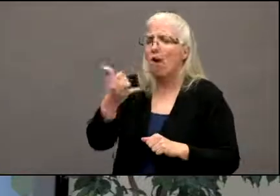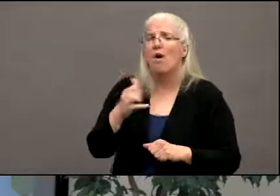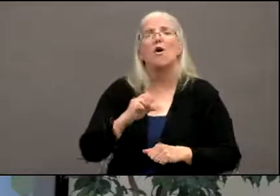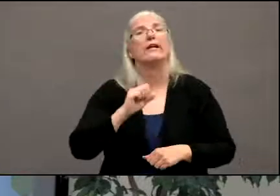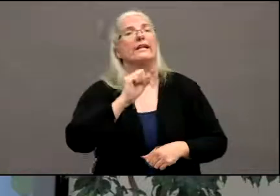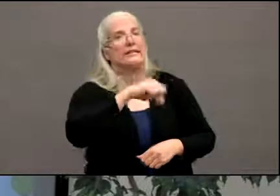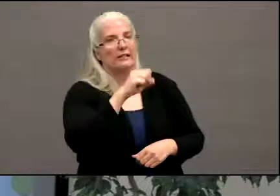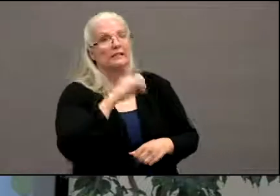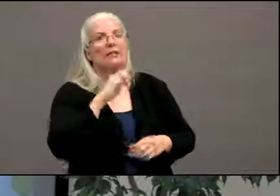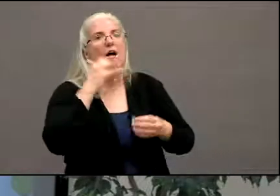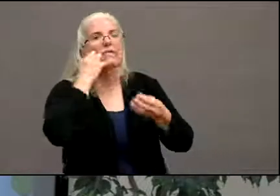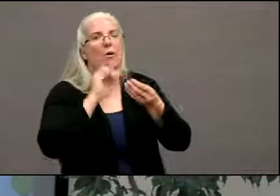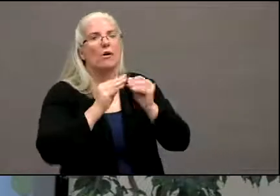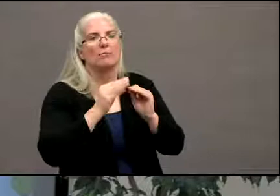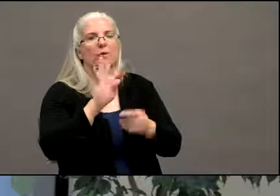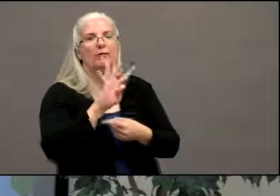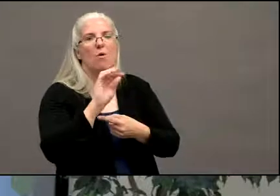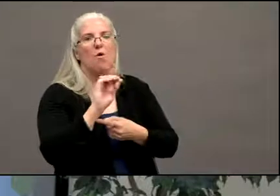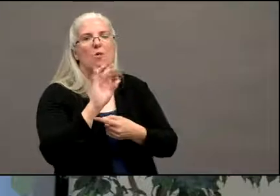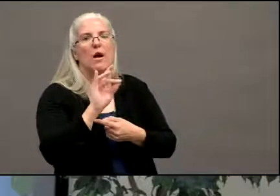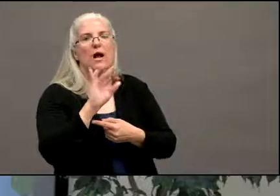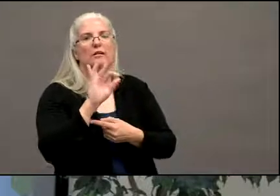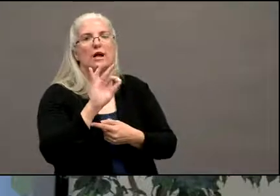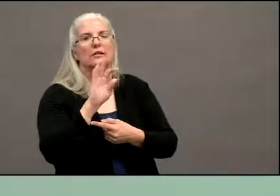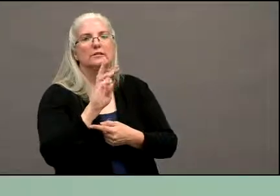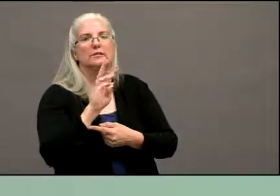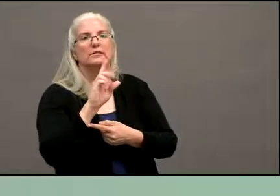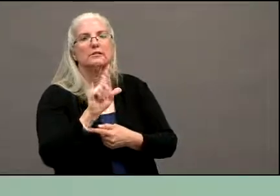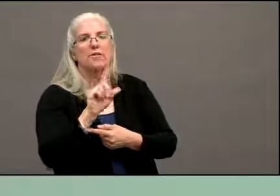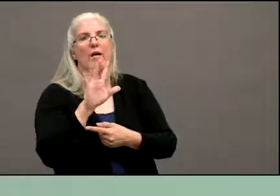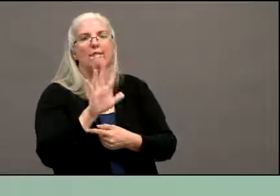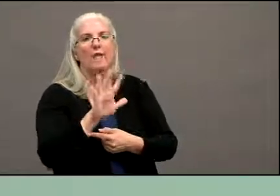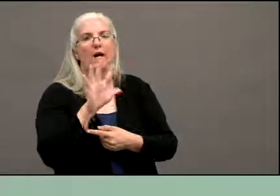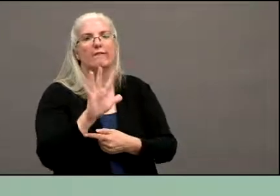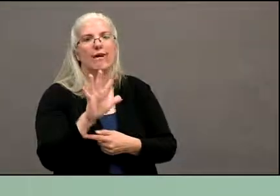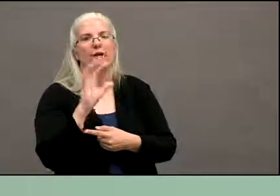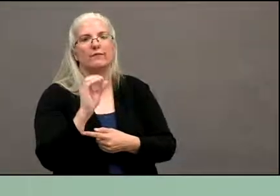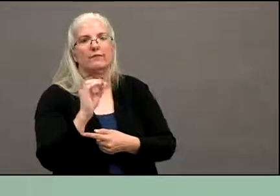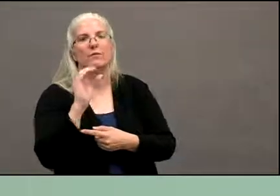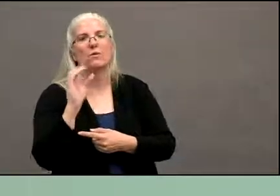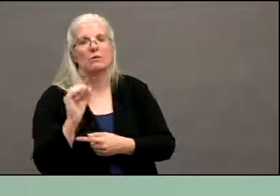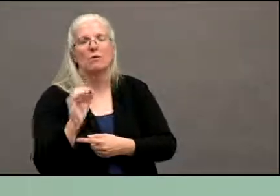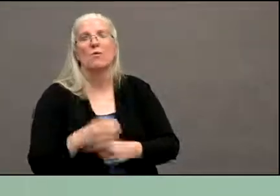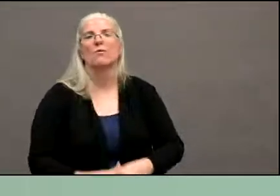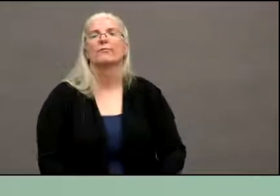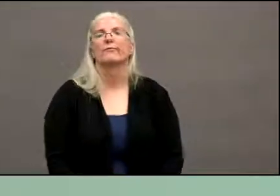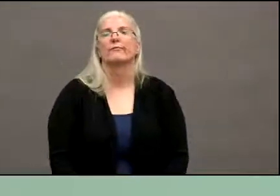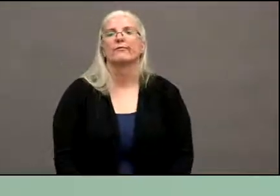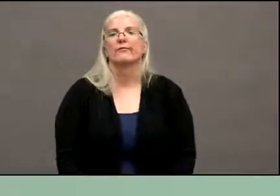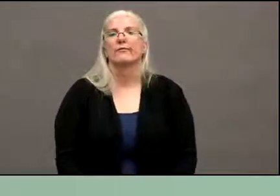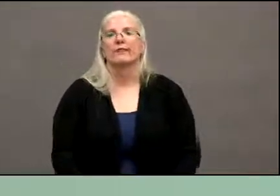408-961-5500. Yes. I love talking. I mean, as you can tell, I love talking. I love maybe a little.